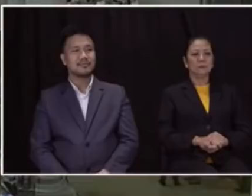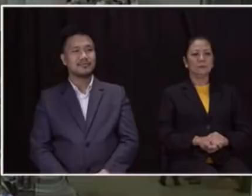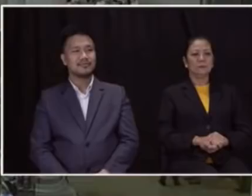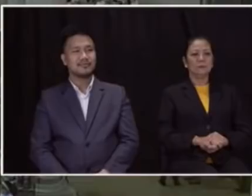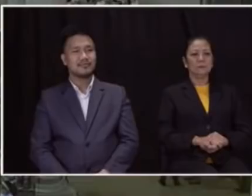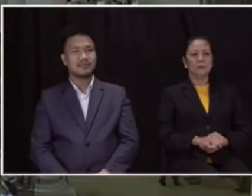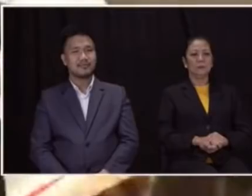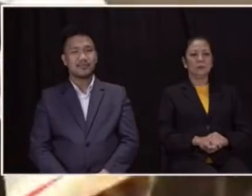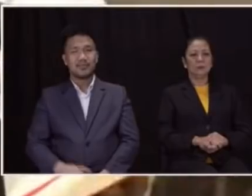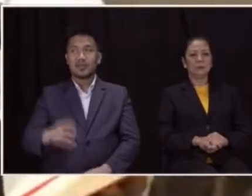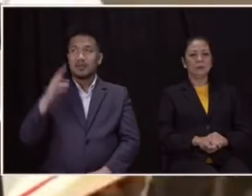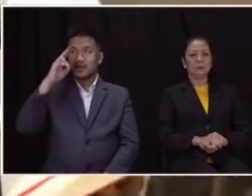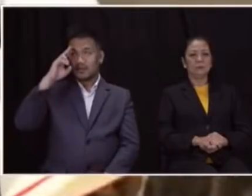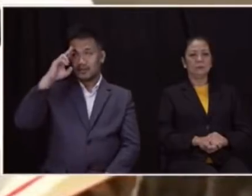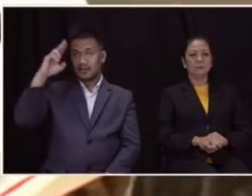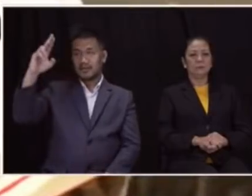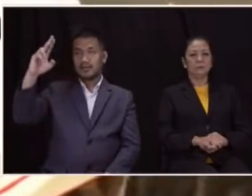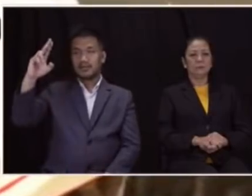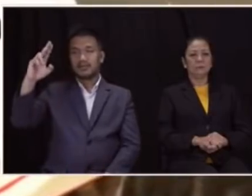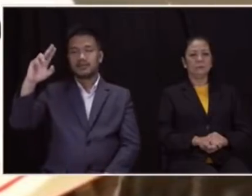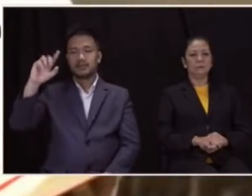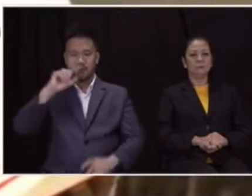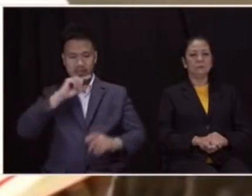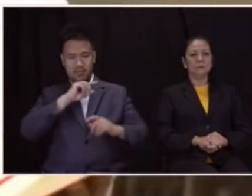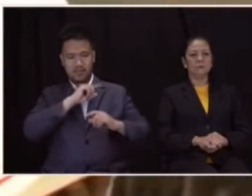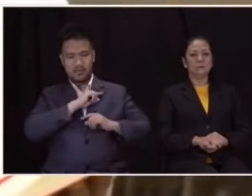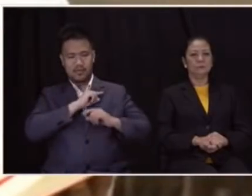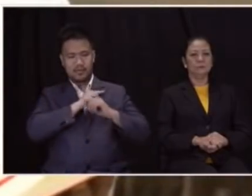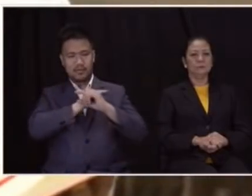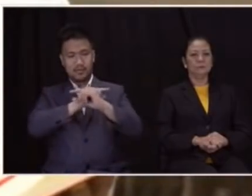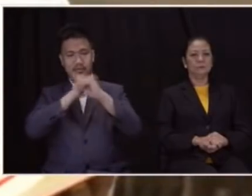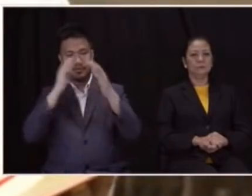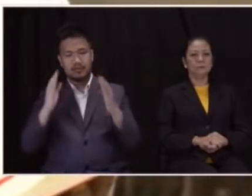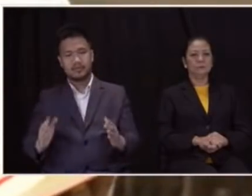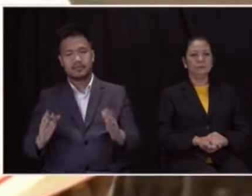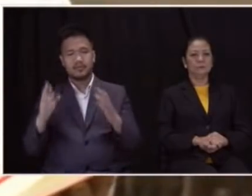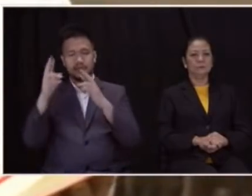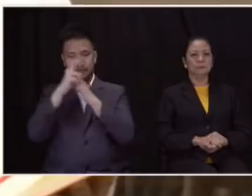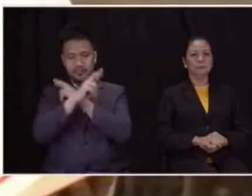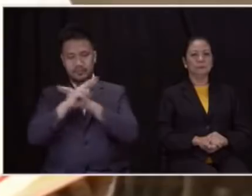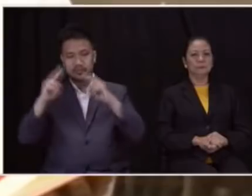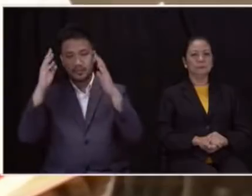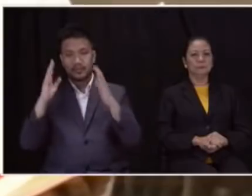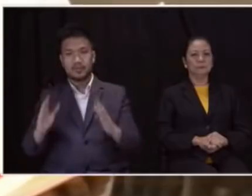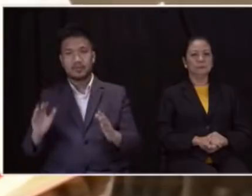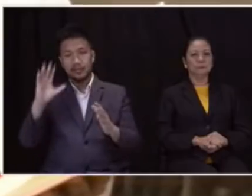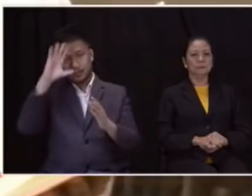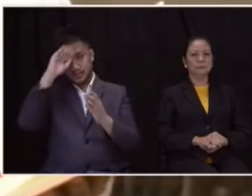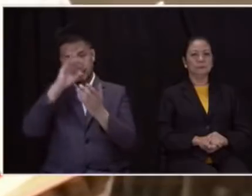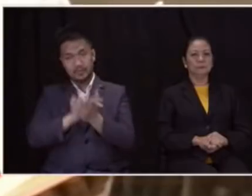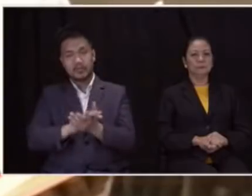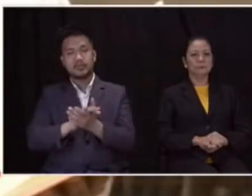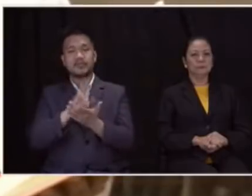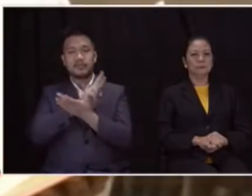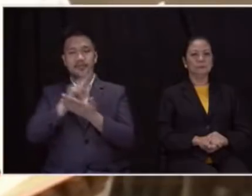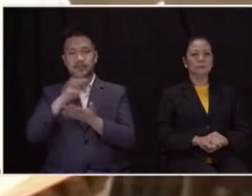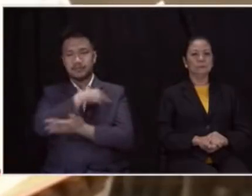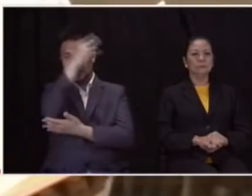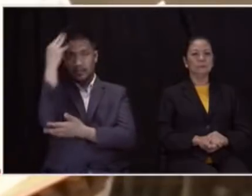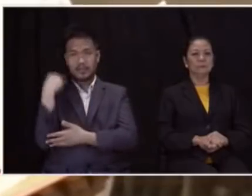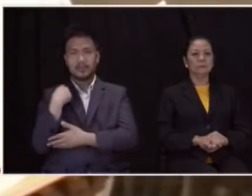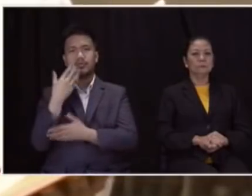Hail, Guardian of the Redeemer, Spouse of the Blessed Virgin Mary. To you, God entrusted His only